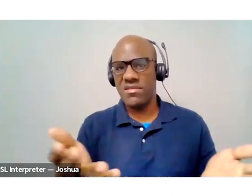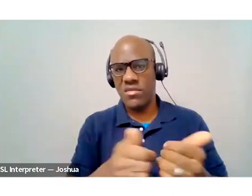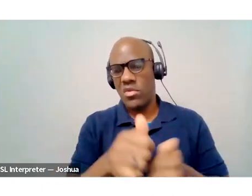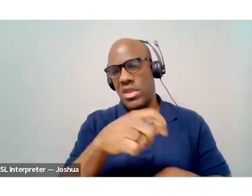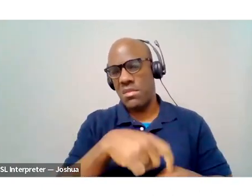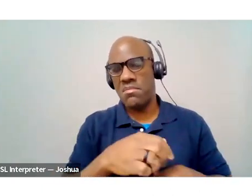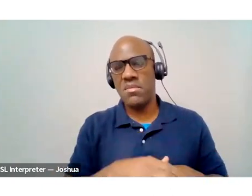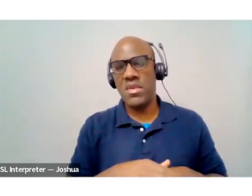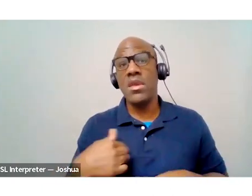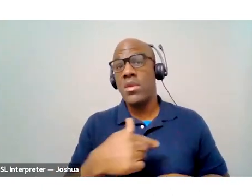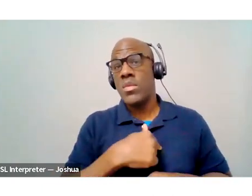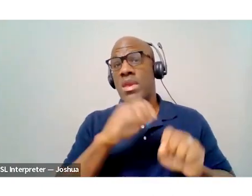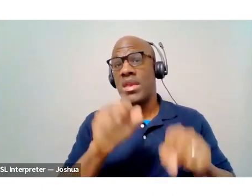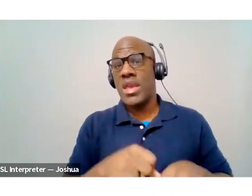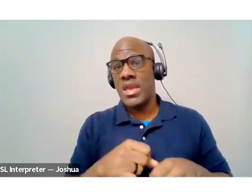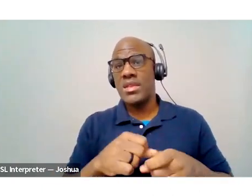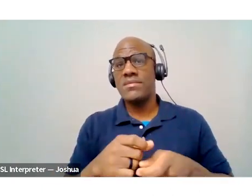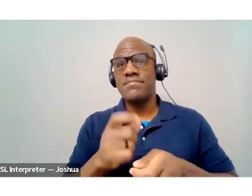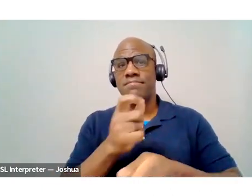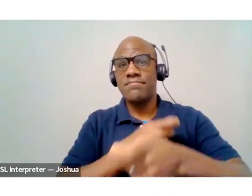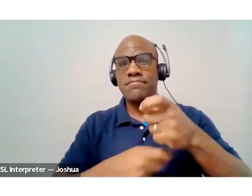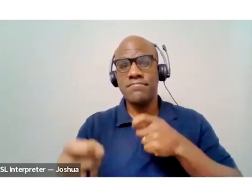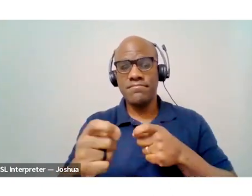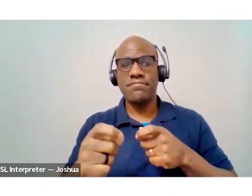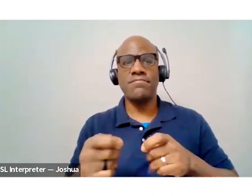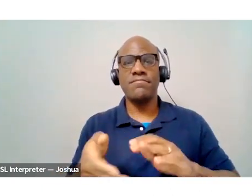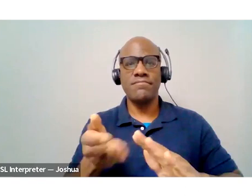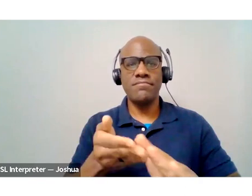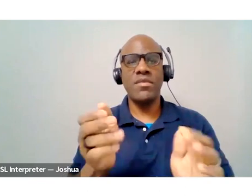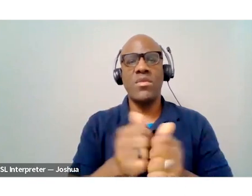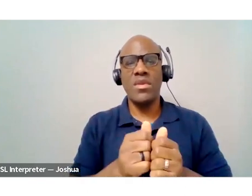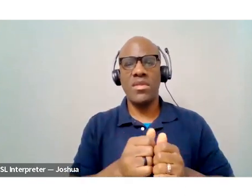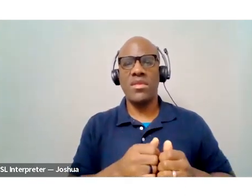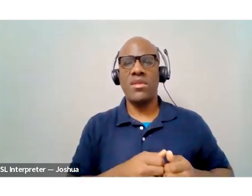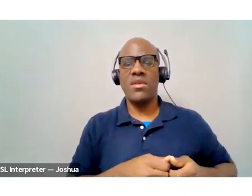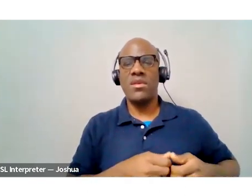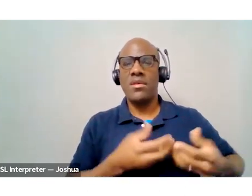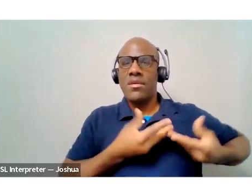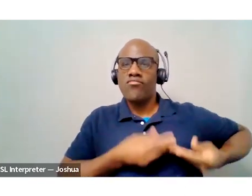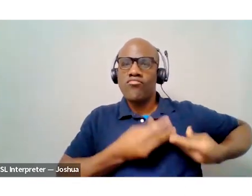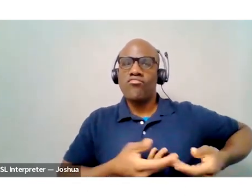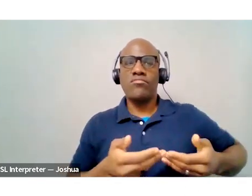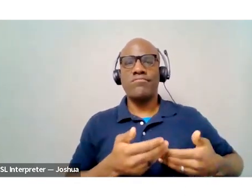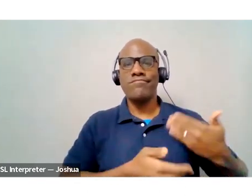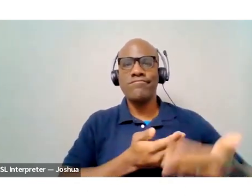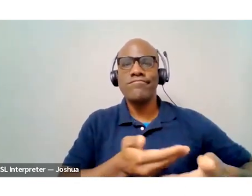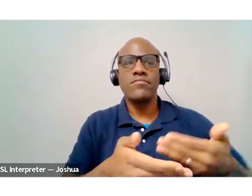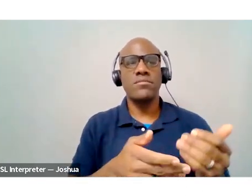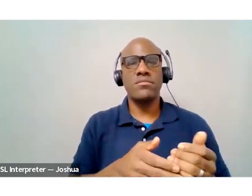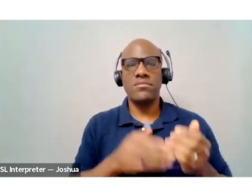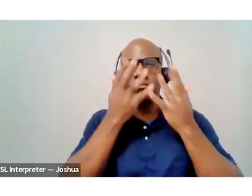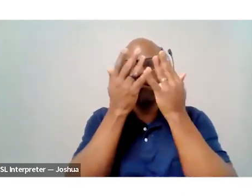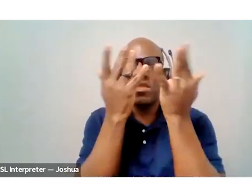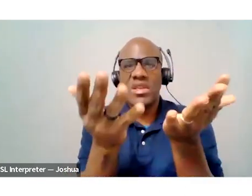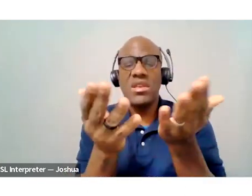with generosity. We can engage that open heart as we have our own critical mind. That's something we can do. We can offer, not just to